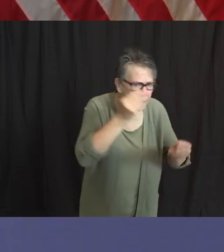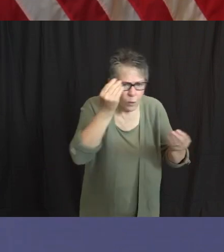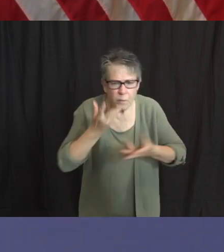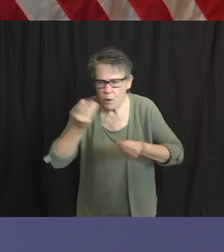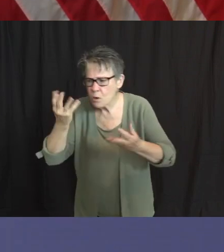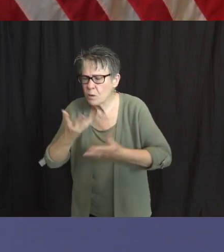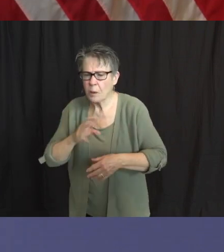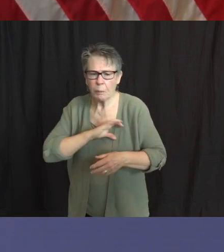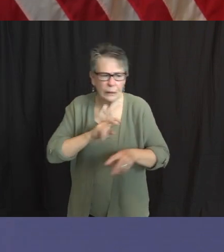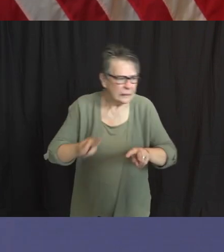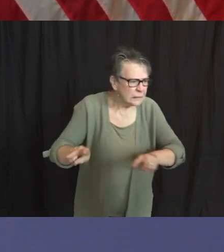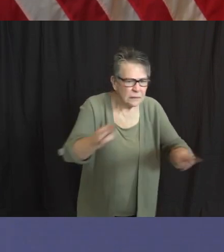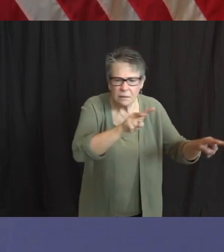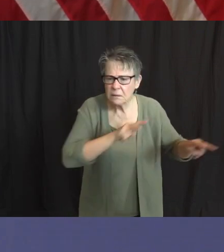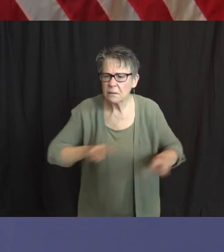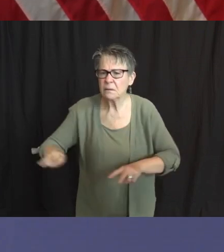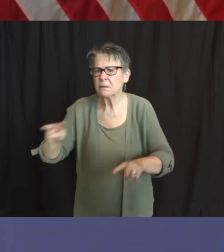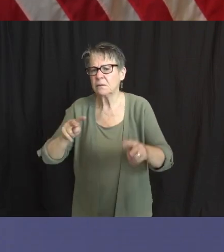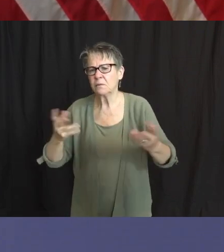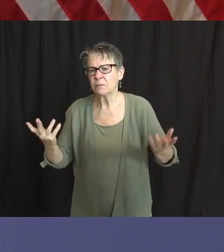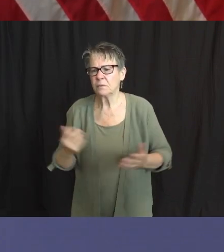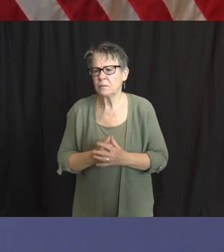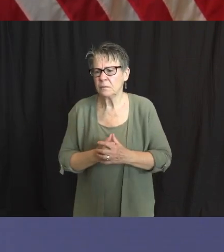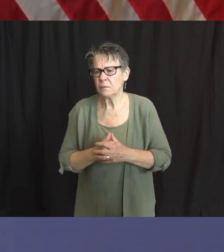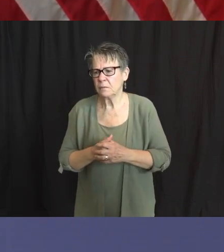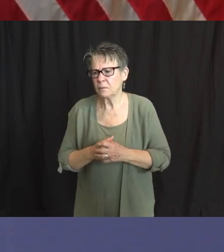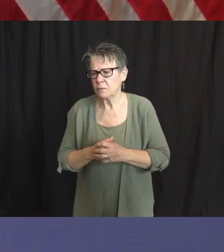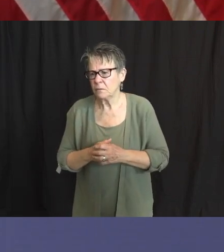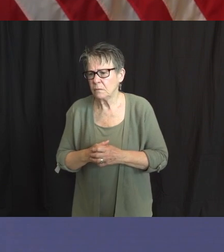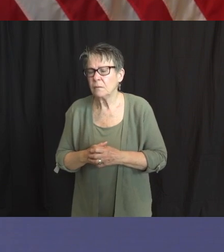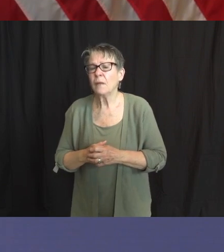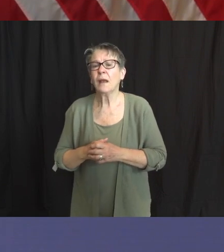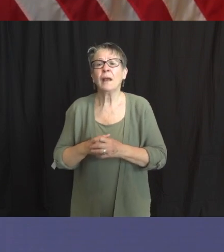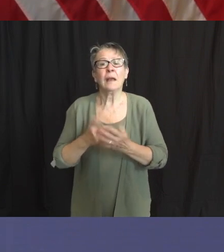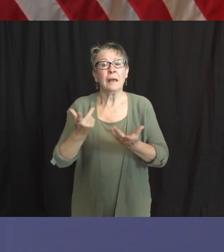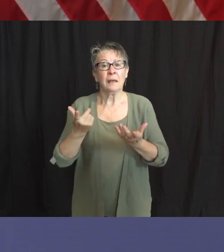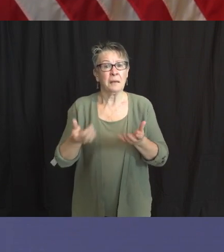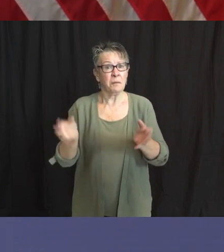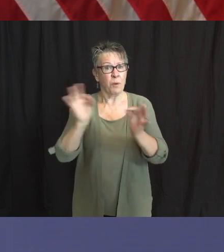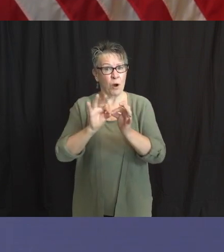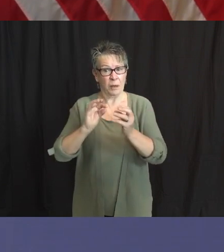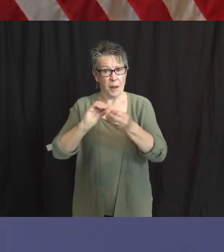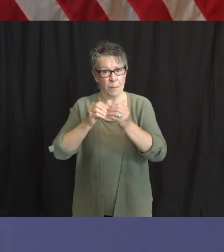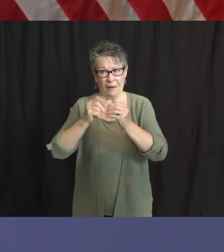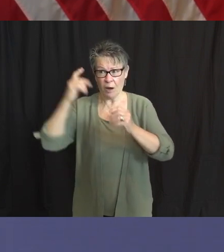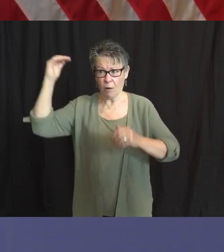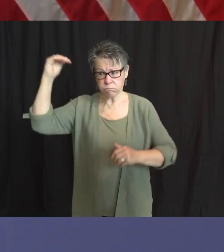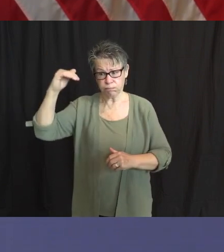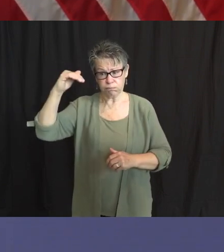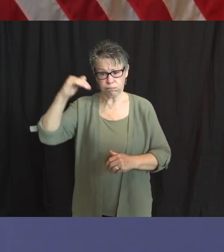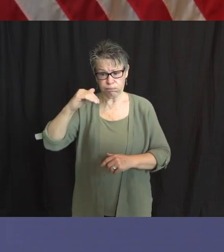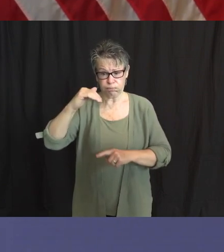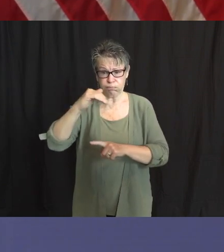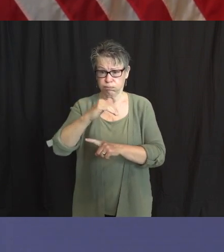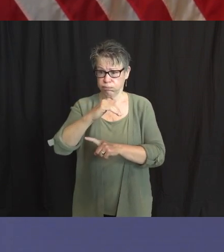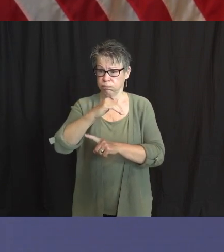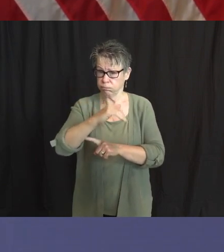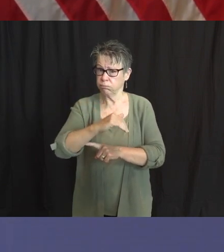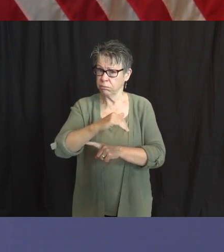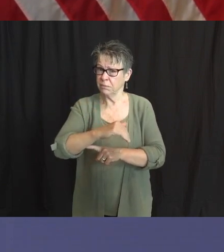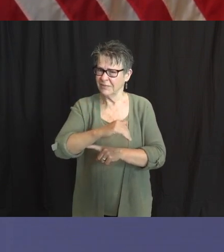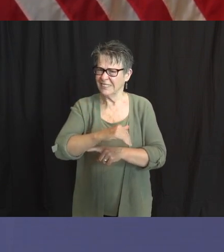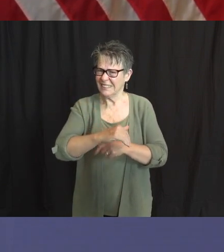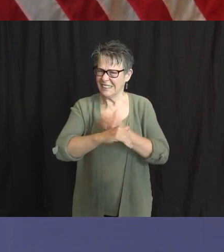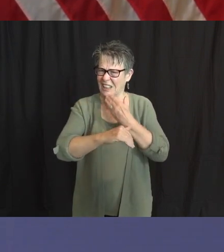here, we're giving you a roadmap that assuming the curves keep improving and the numbers keep improving, we're going in the direction we want to go in that will allow us to